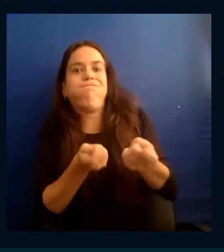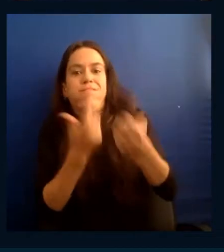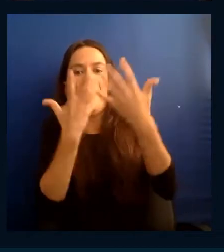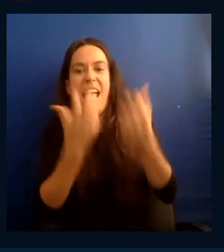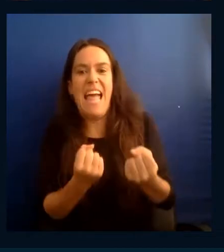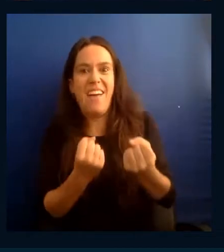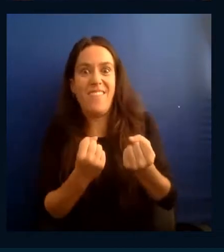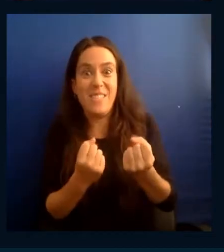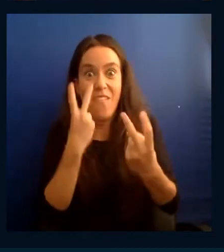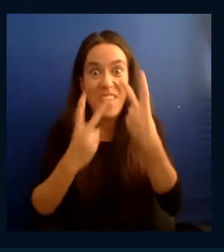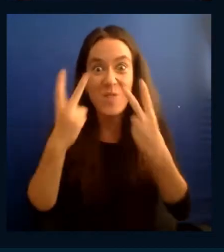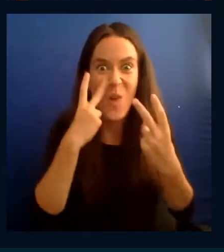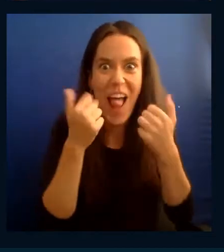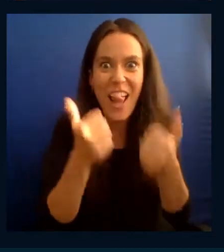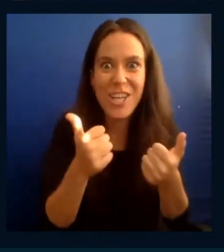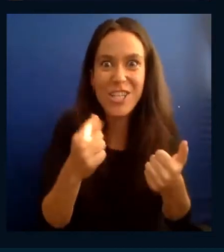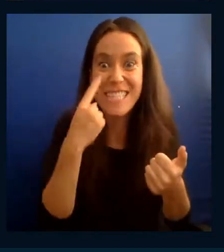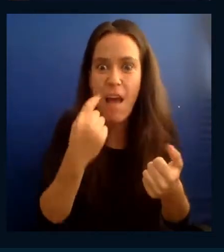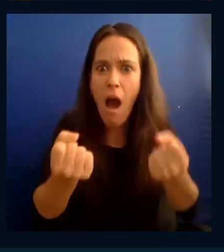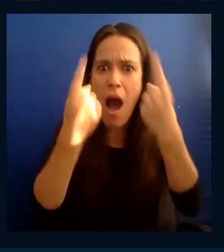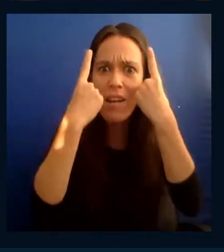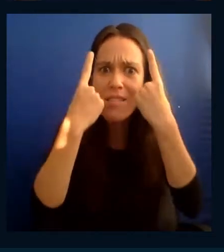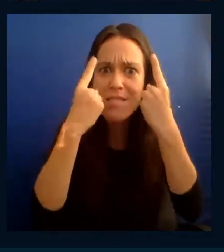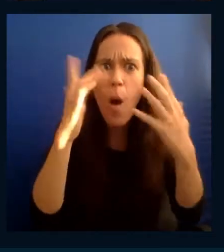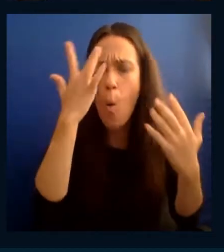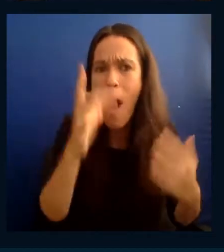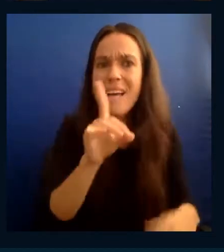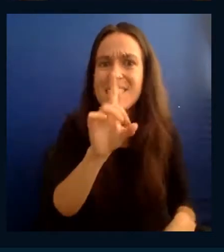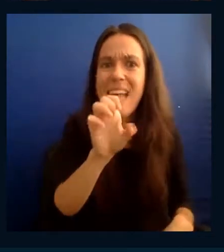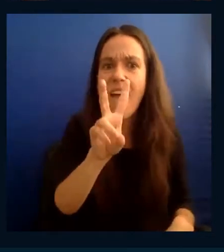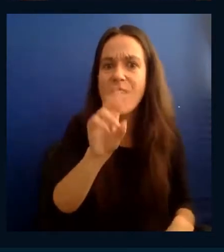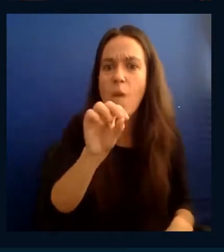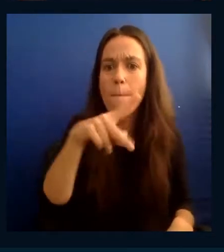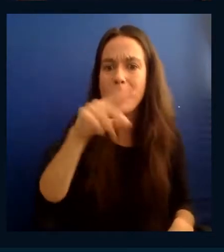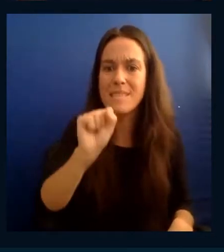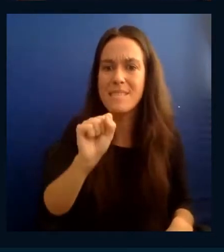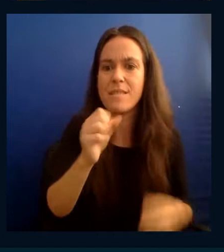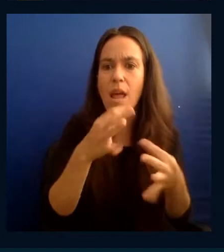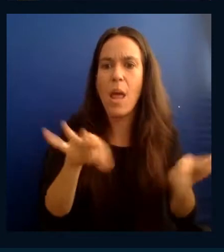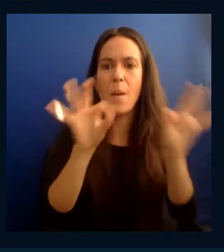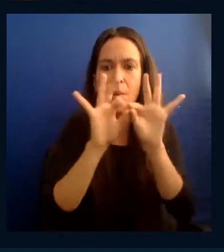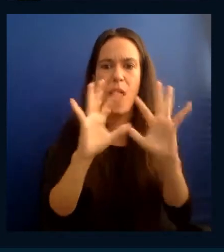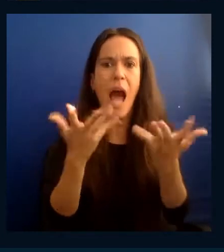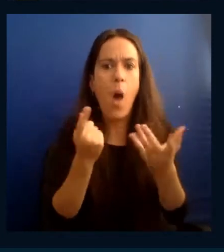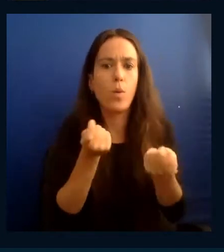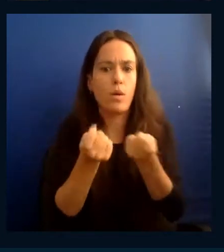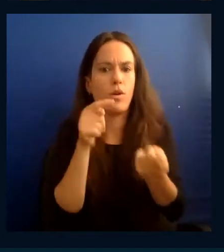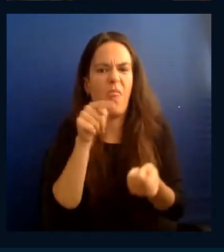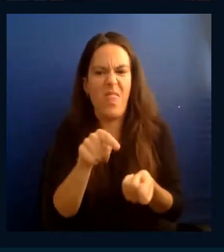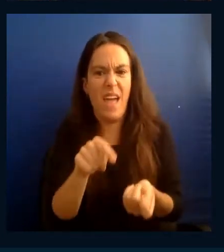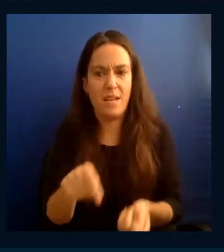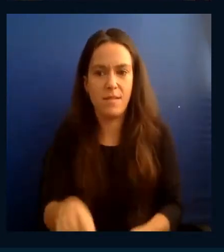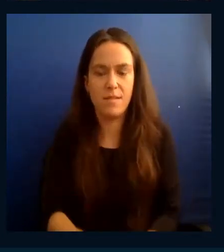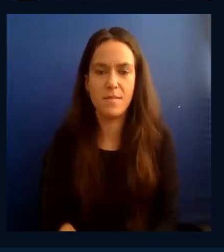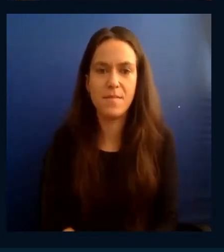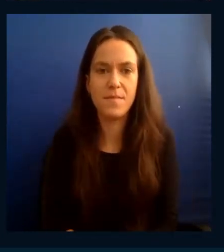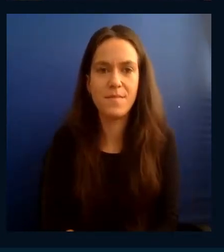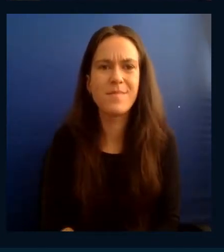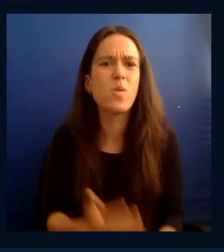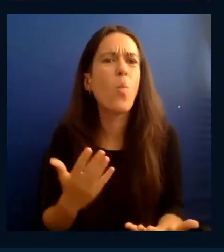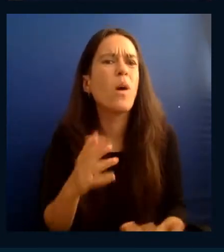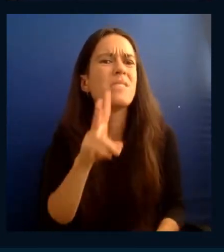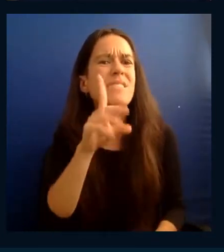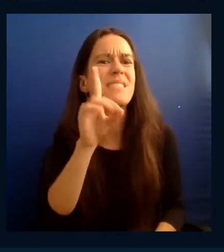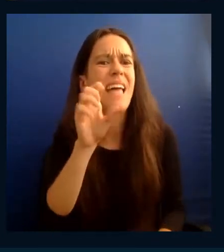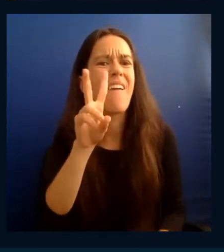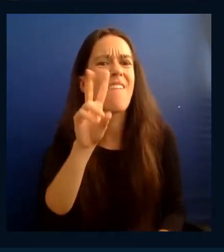great visual just to understand why DevOps is so important in our organization and how we can leverage it. So what is DevOps?